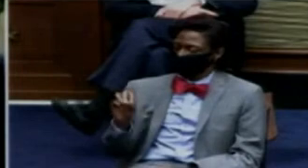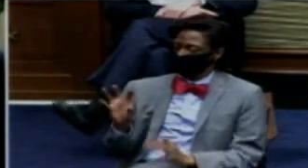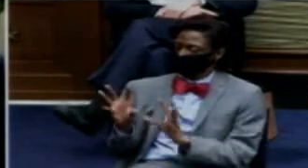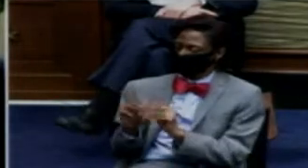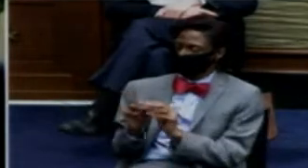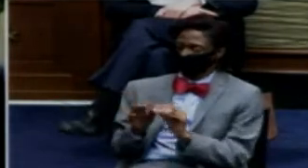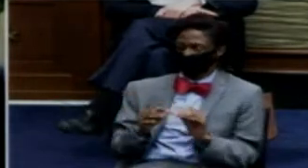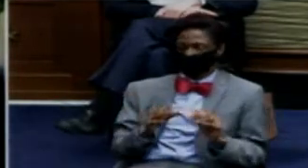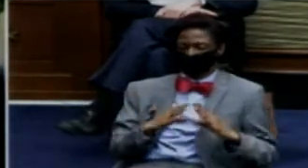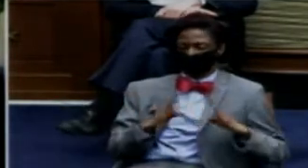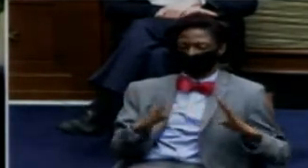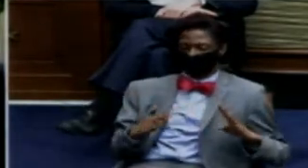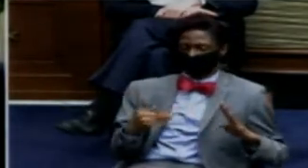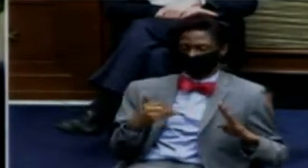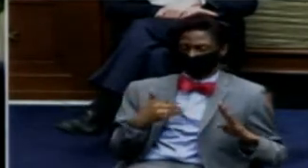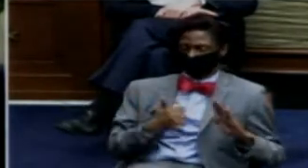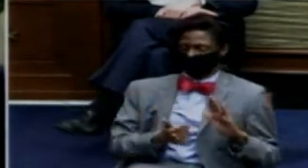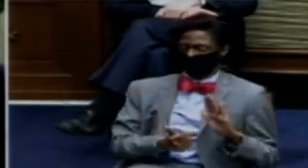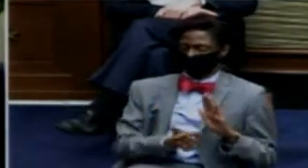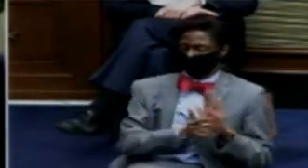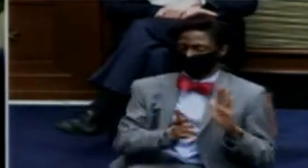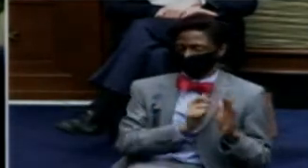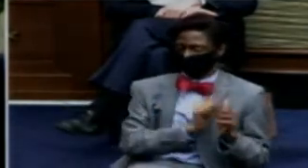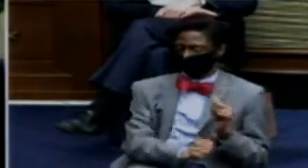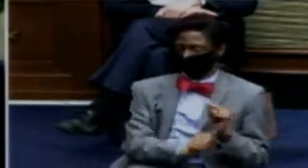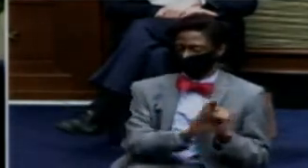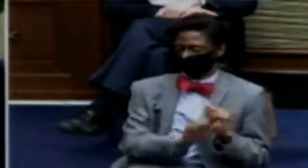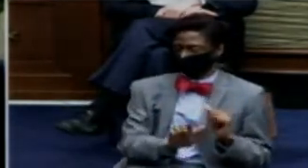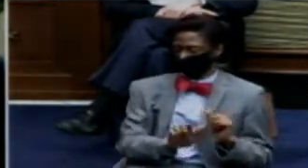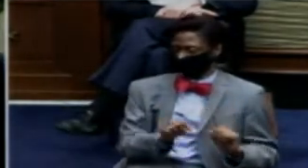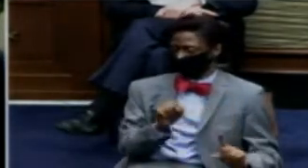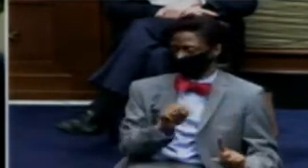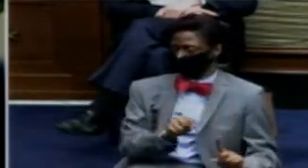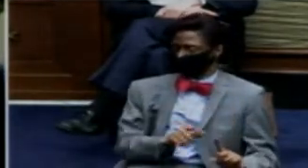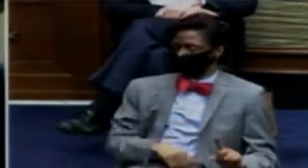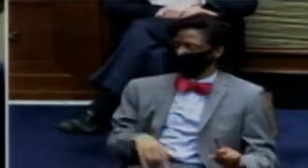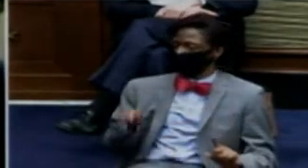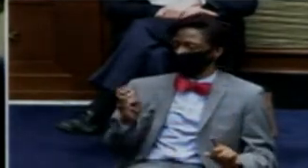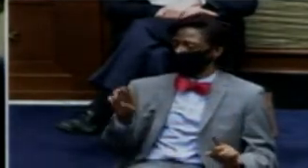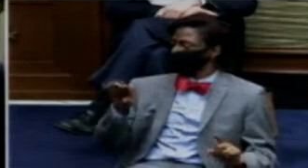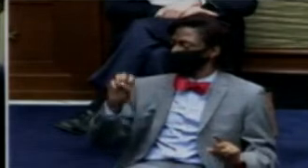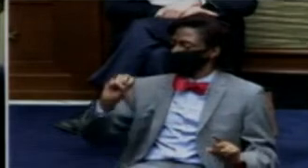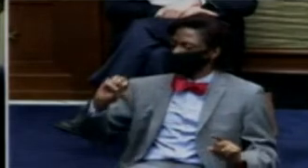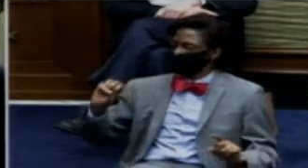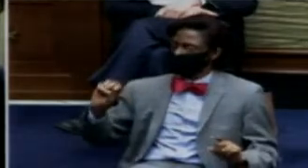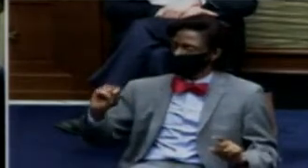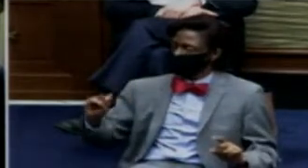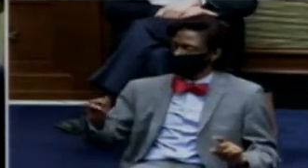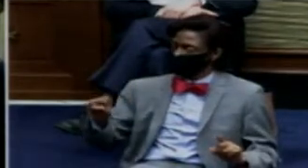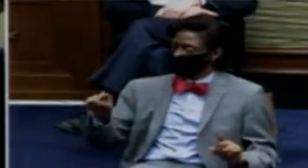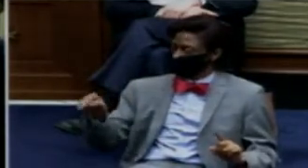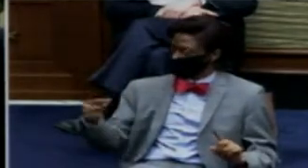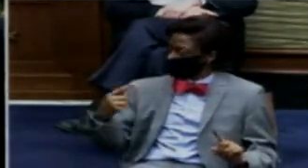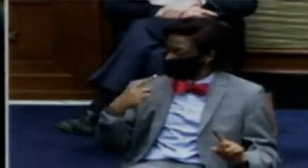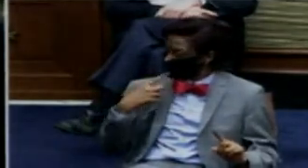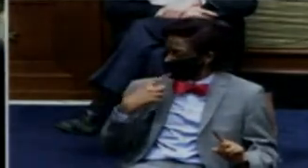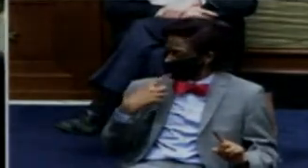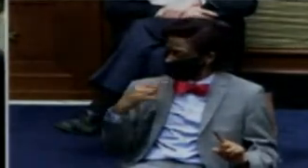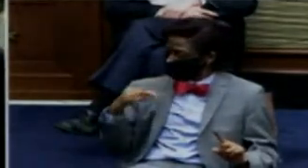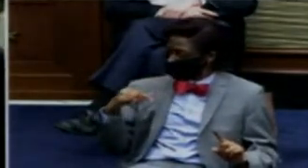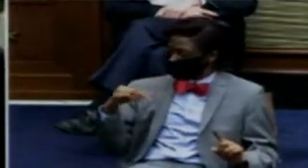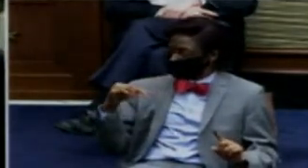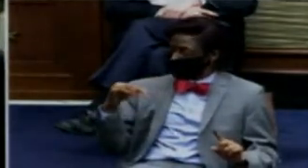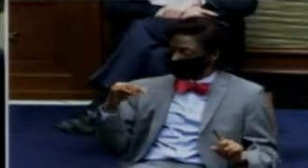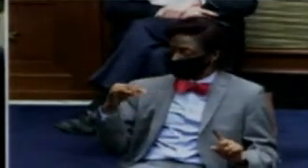illegal, passed a bill finding it illegal. Mr. Smith, do you actually hold that the